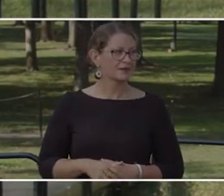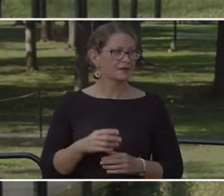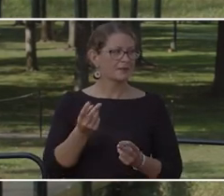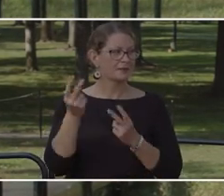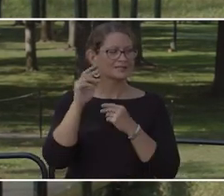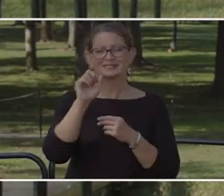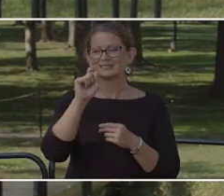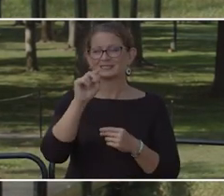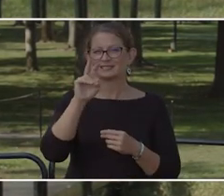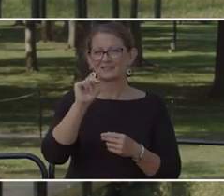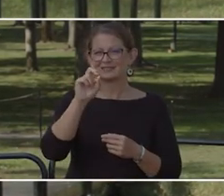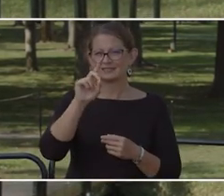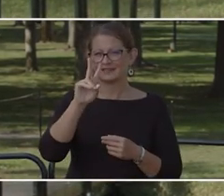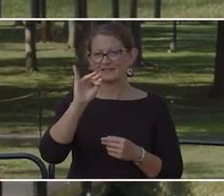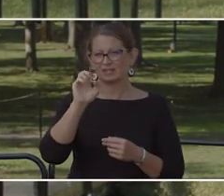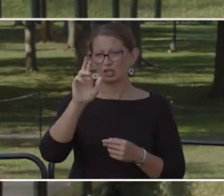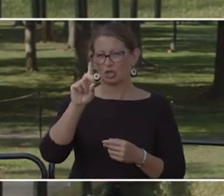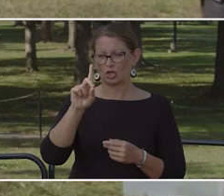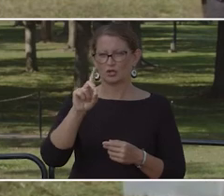Stephen D. Vineyard, U.S. Army.